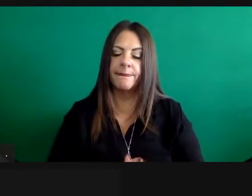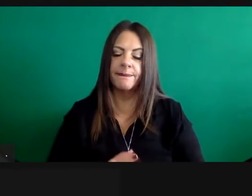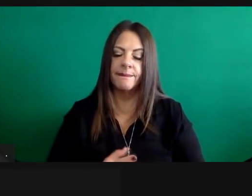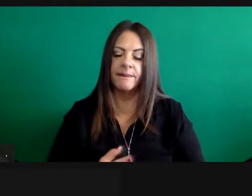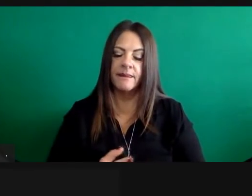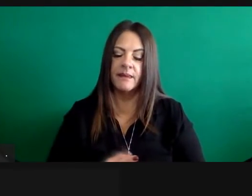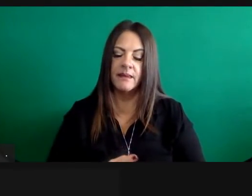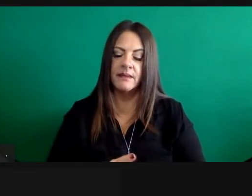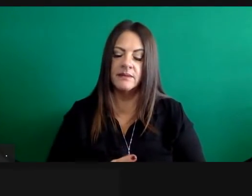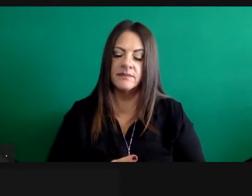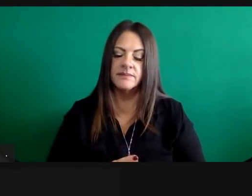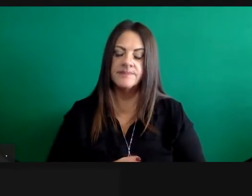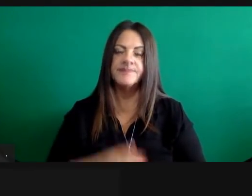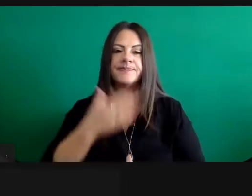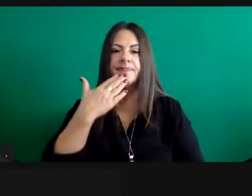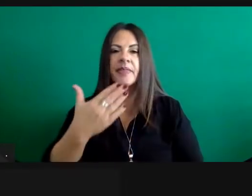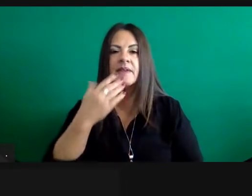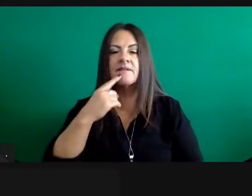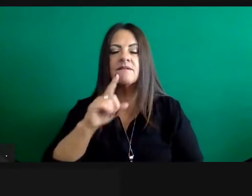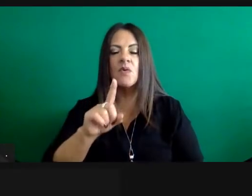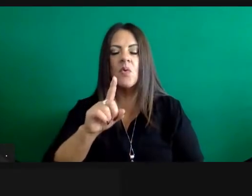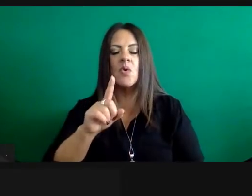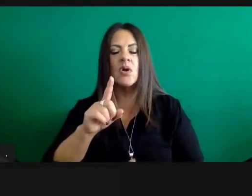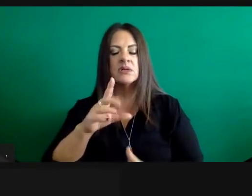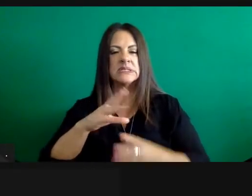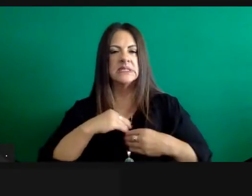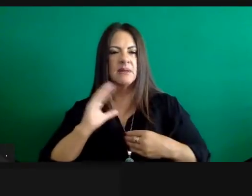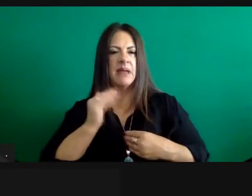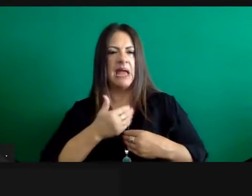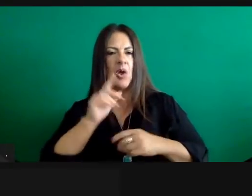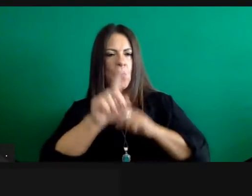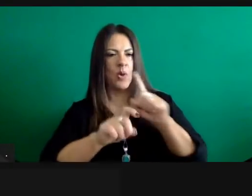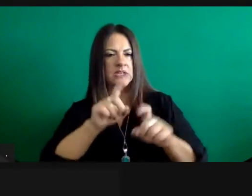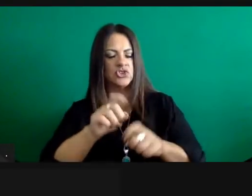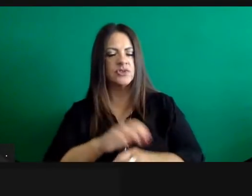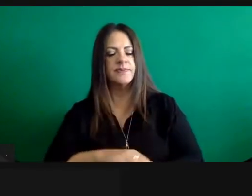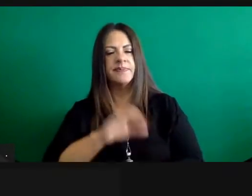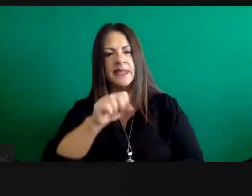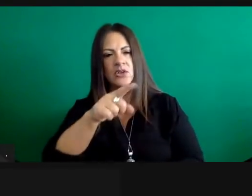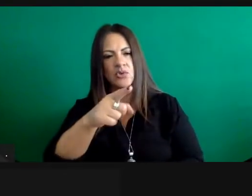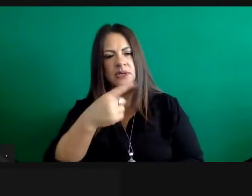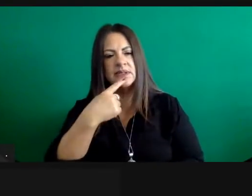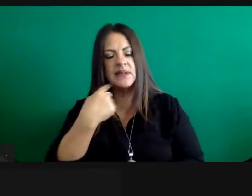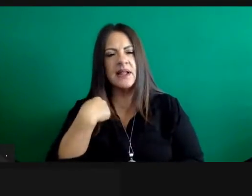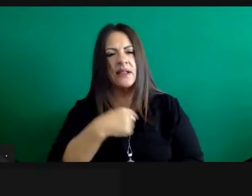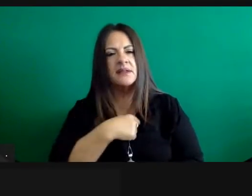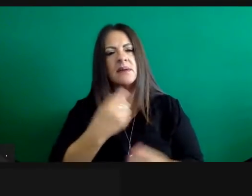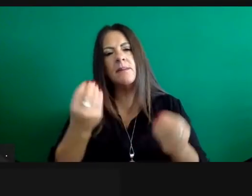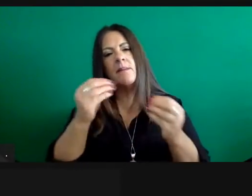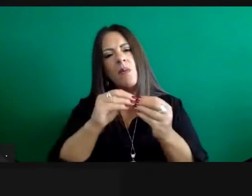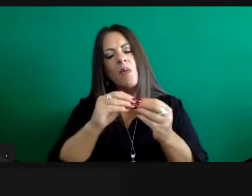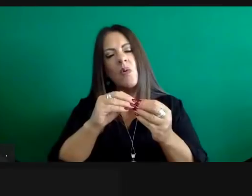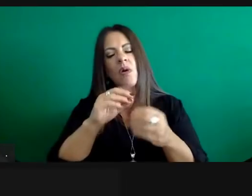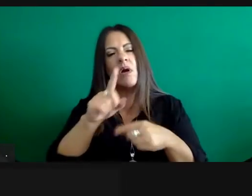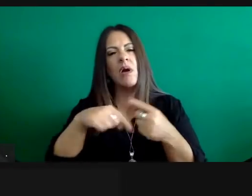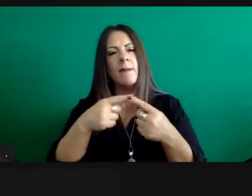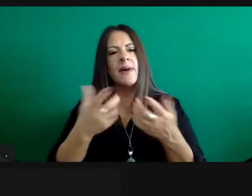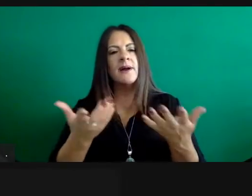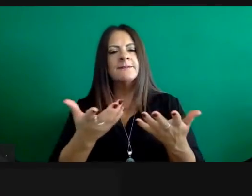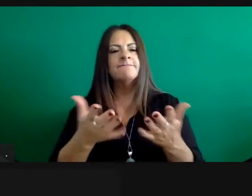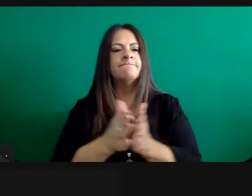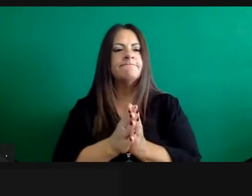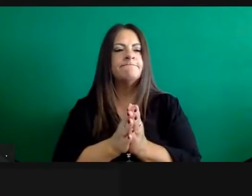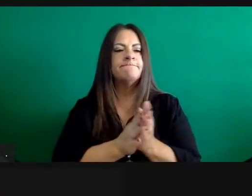Hi, Dr. Ghaly. Thank you for taking the questions. I was hoping you could shed a little bit of light on testing. And, when we have these